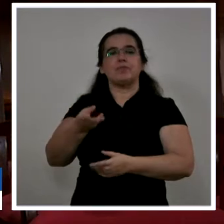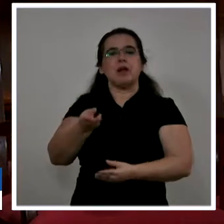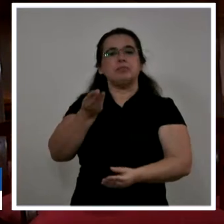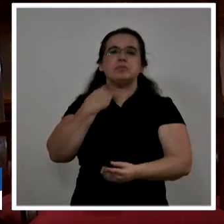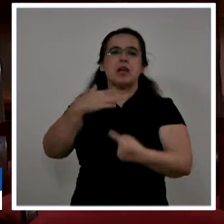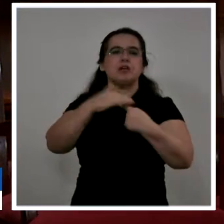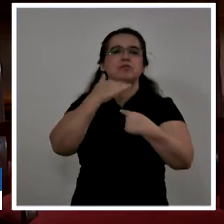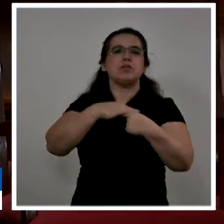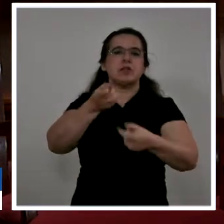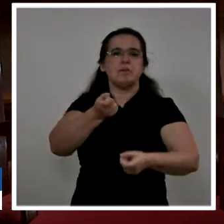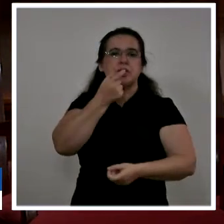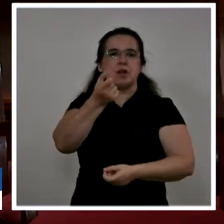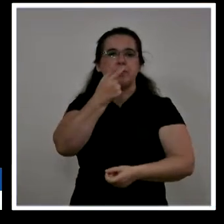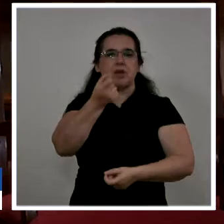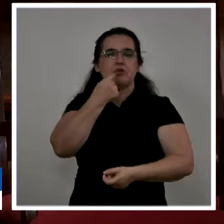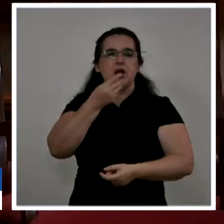Okay.